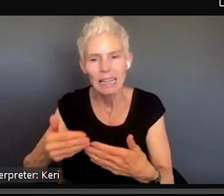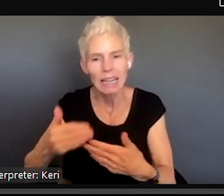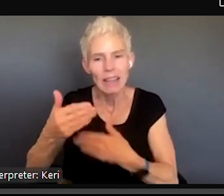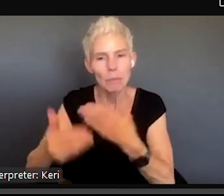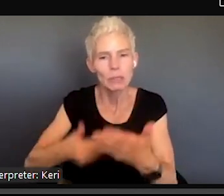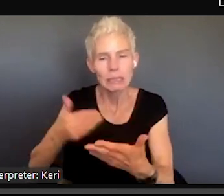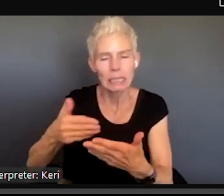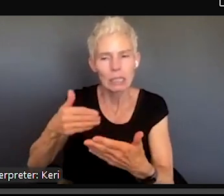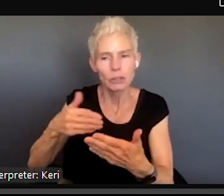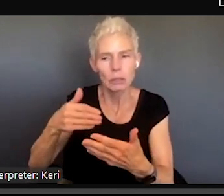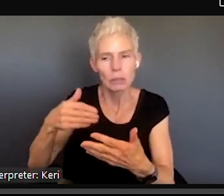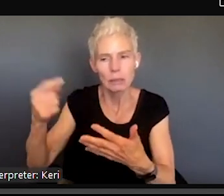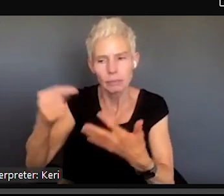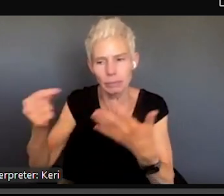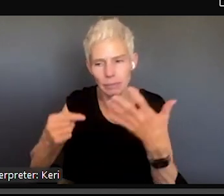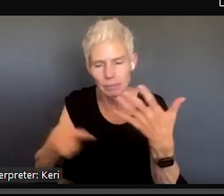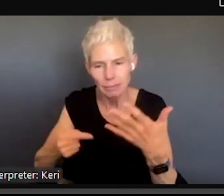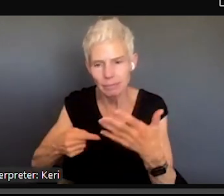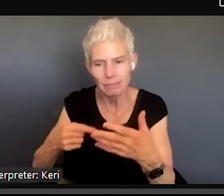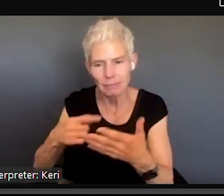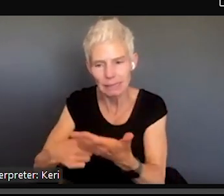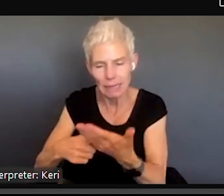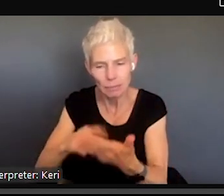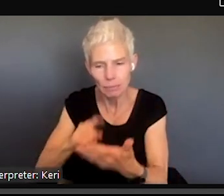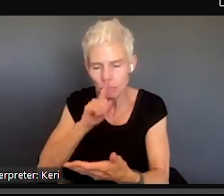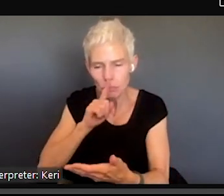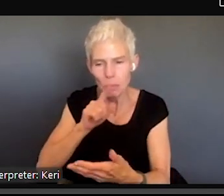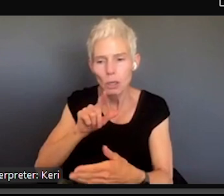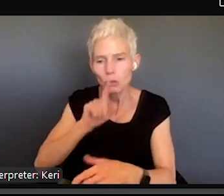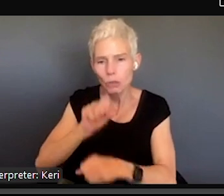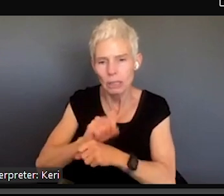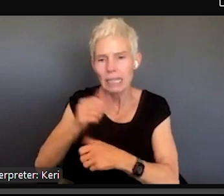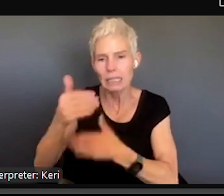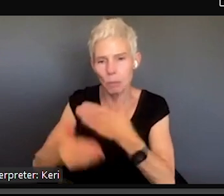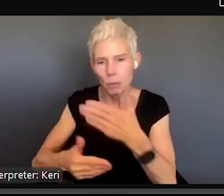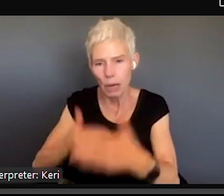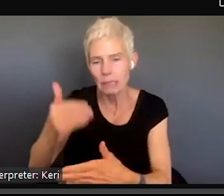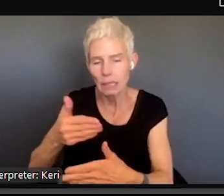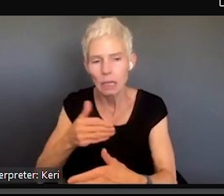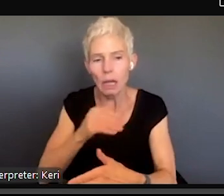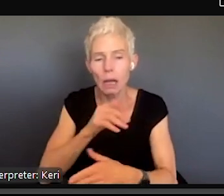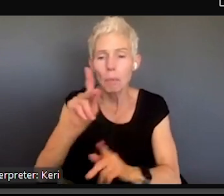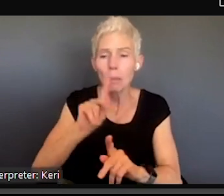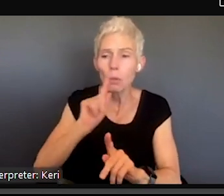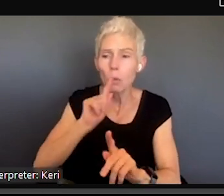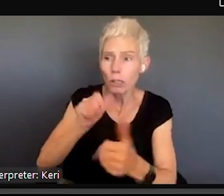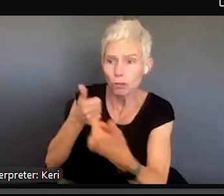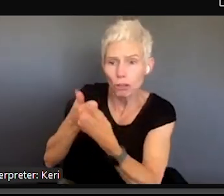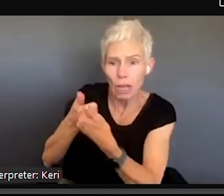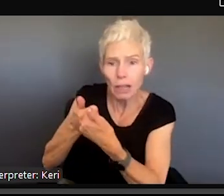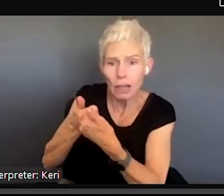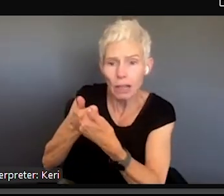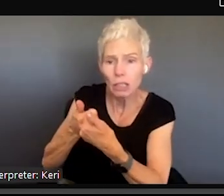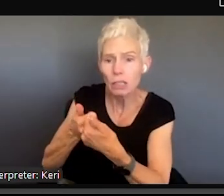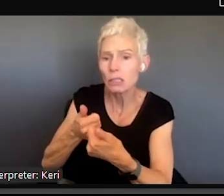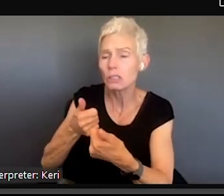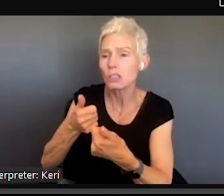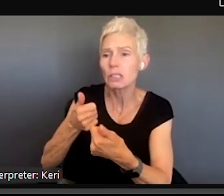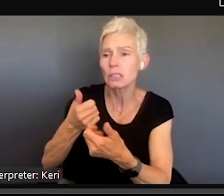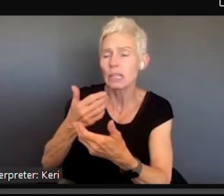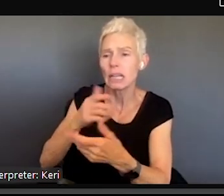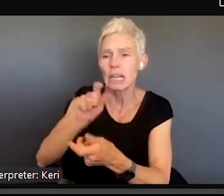procedural weeds, but basically a process where challenges can be raised against the provisions in the